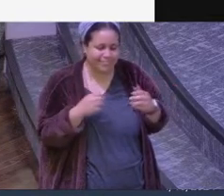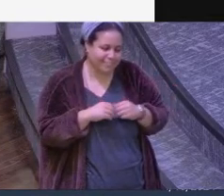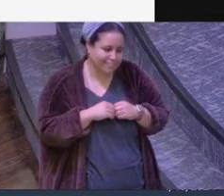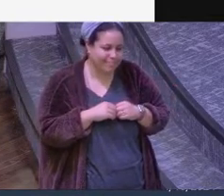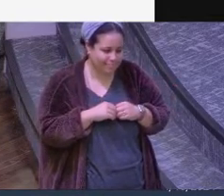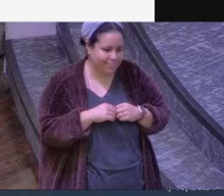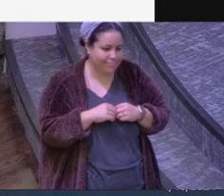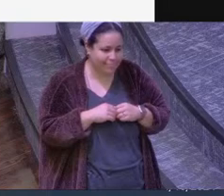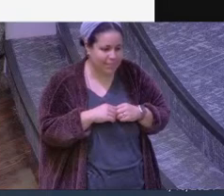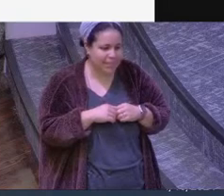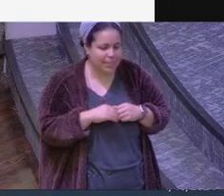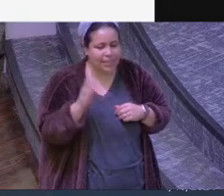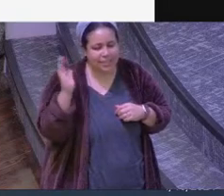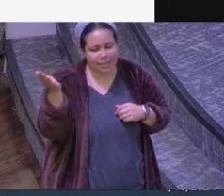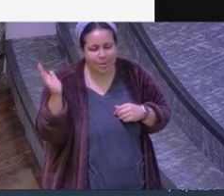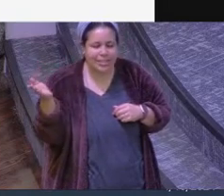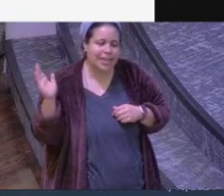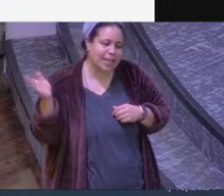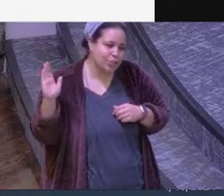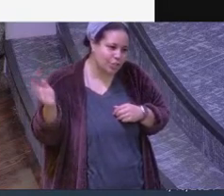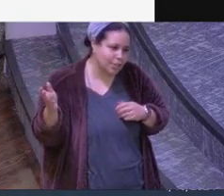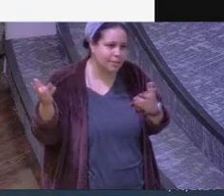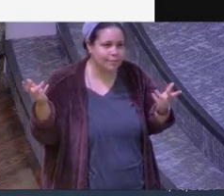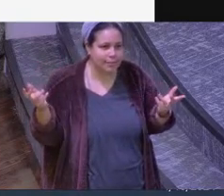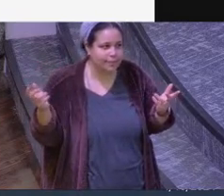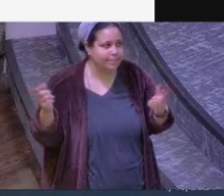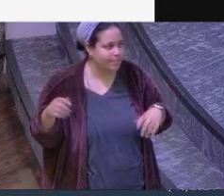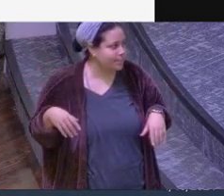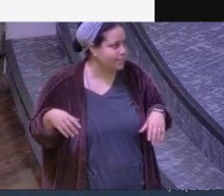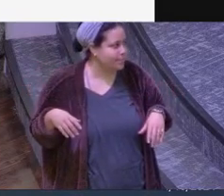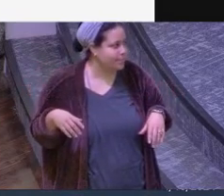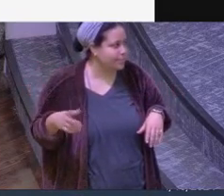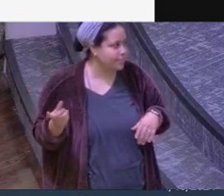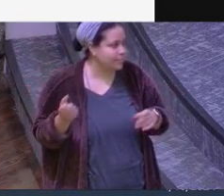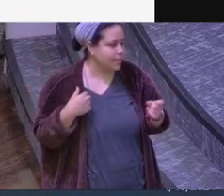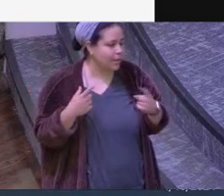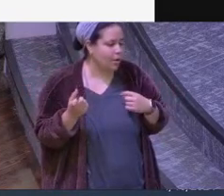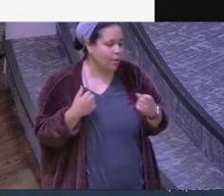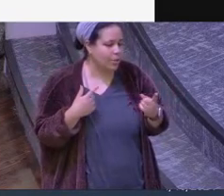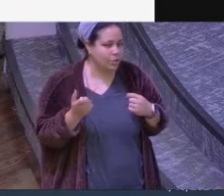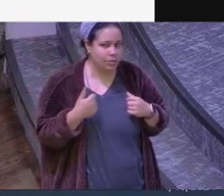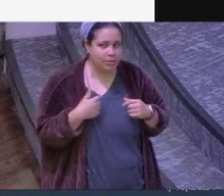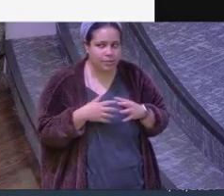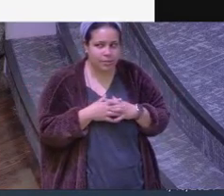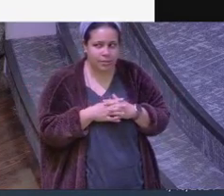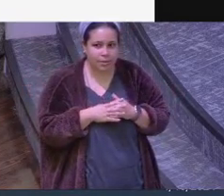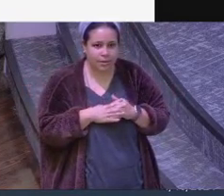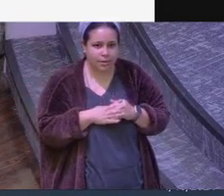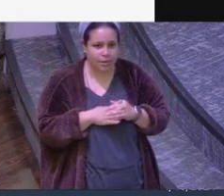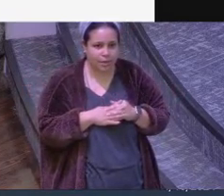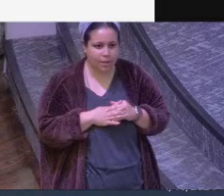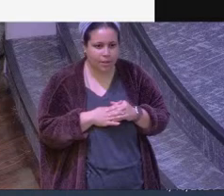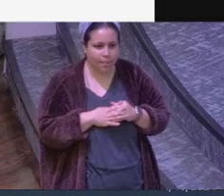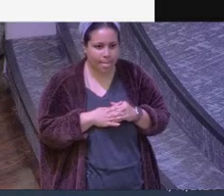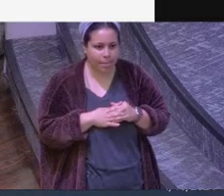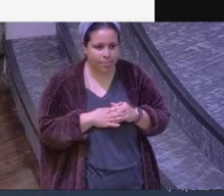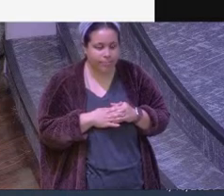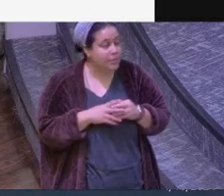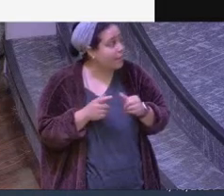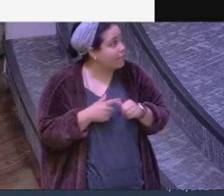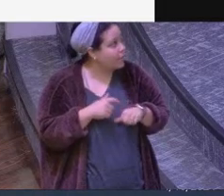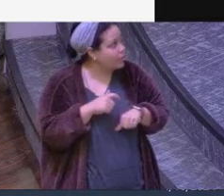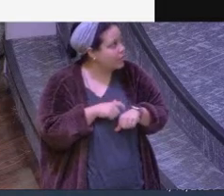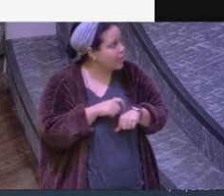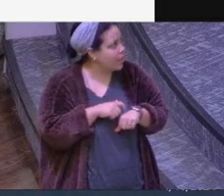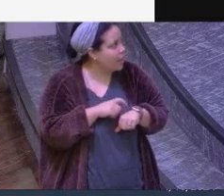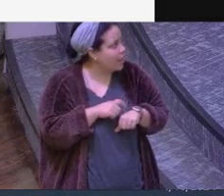That's the presentation, but I hope y'all have questions. If not tonight, because I know it's the first time y'all have seen it, you know,